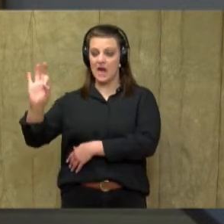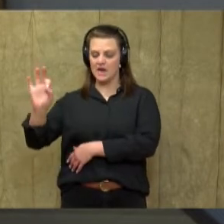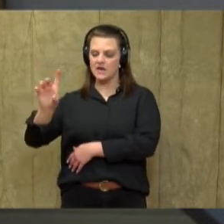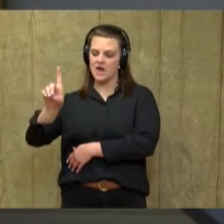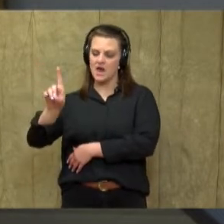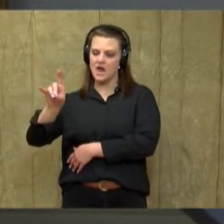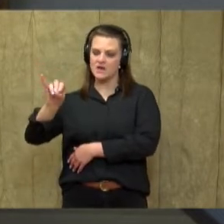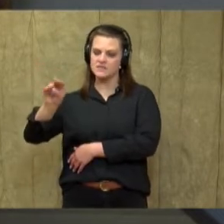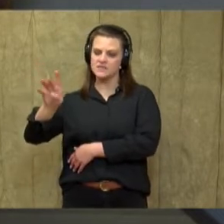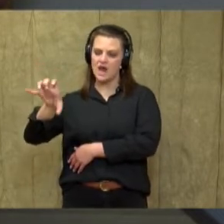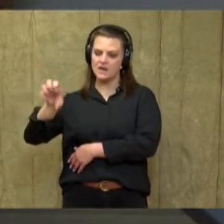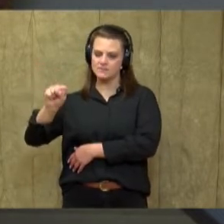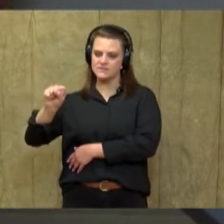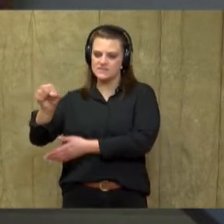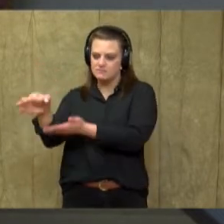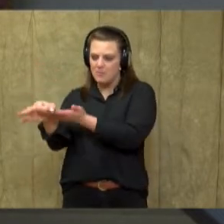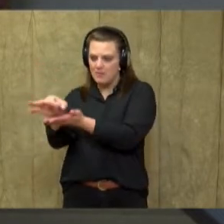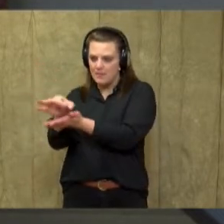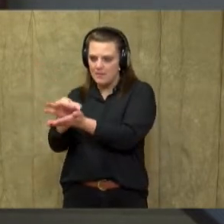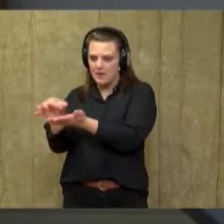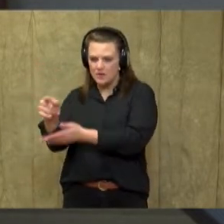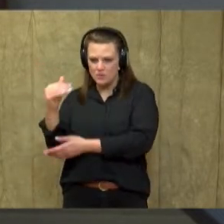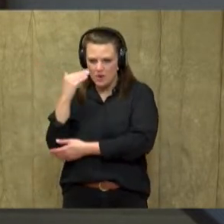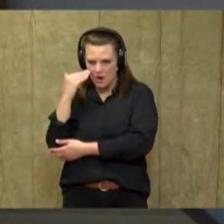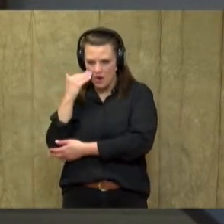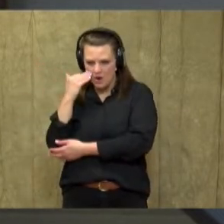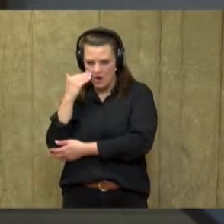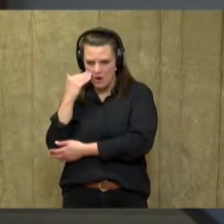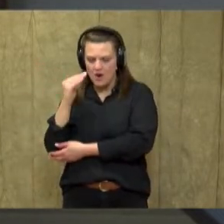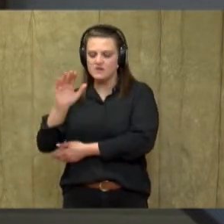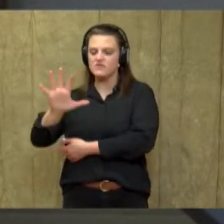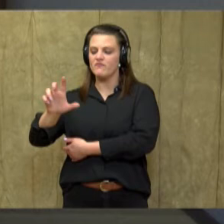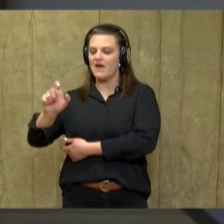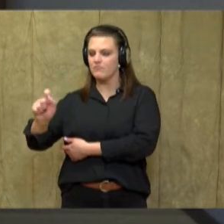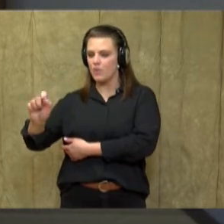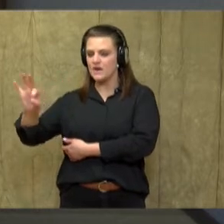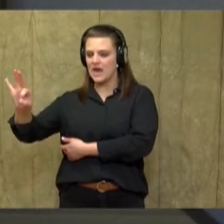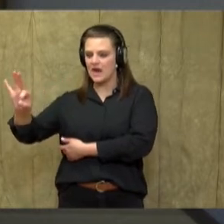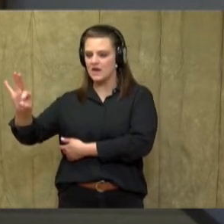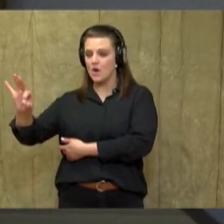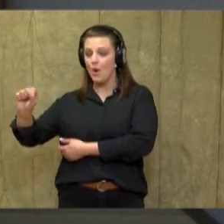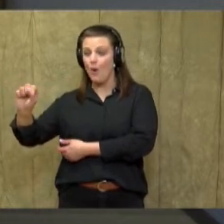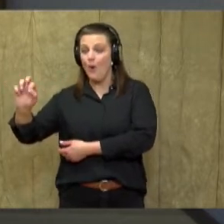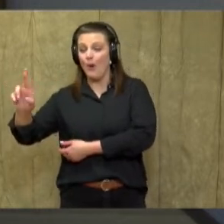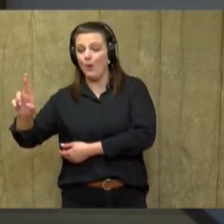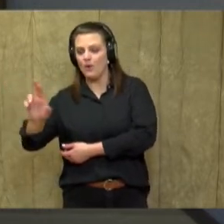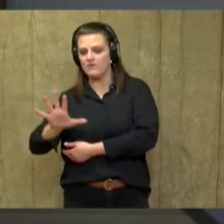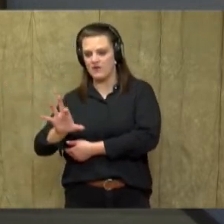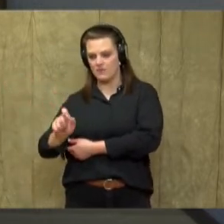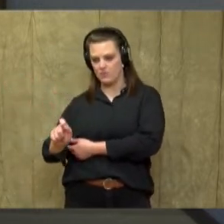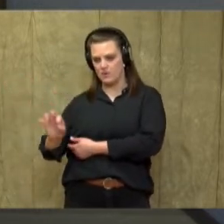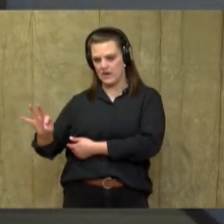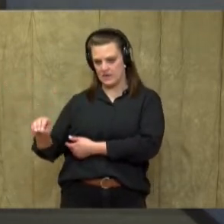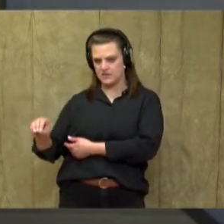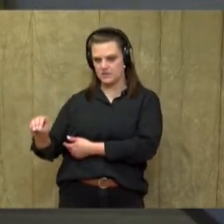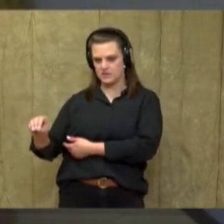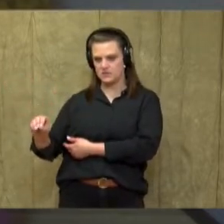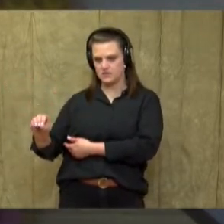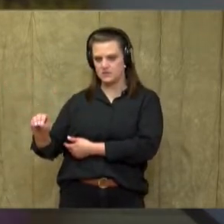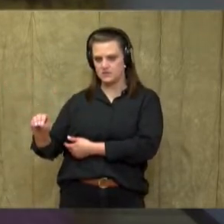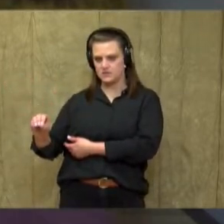could say 5.9 or 5.90, like $5.90.